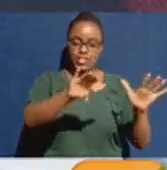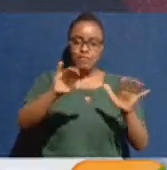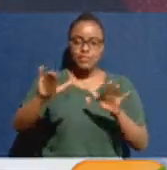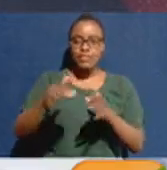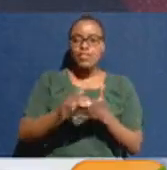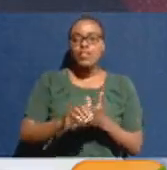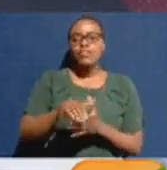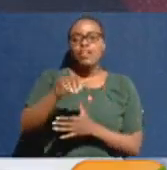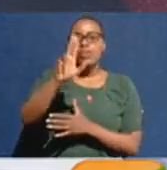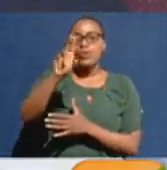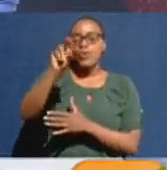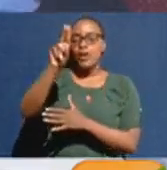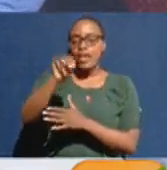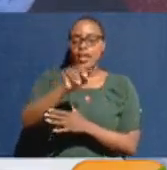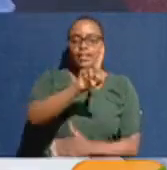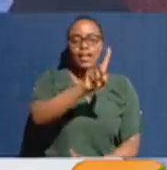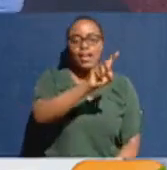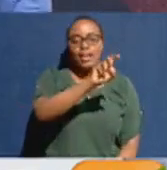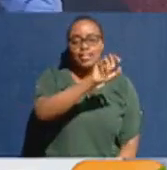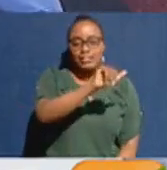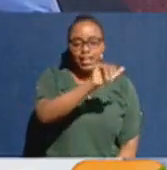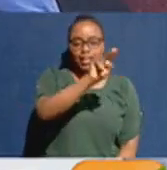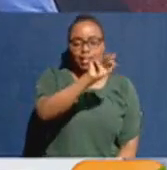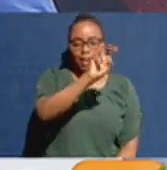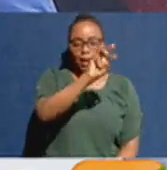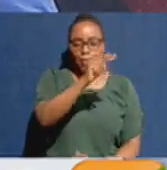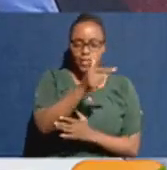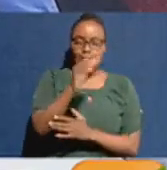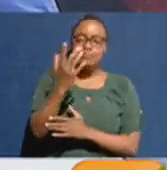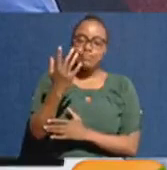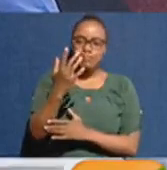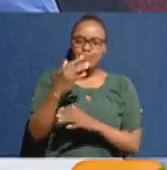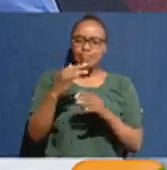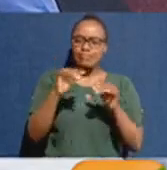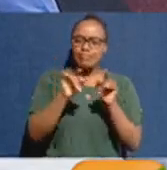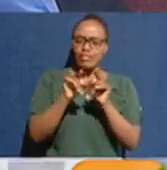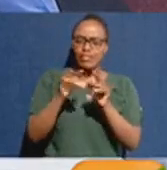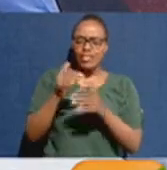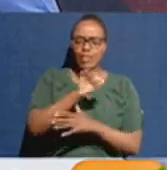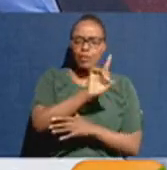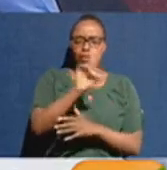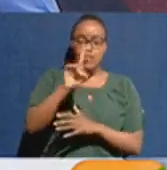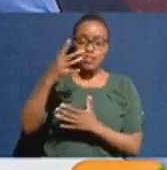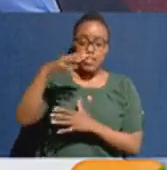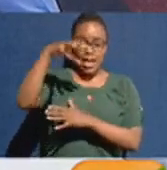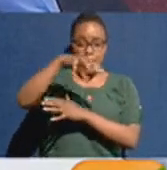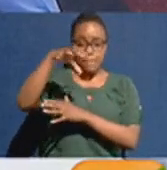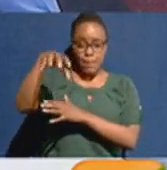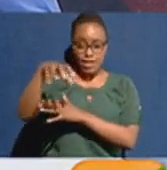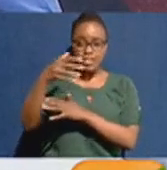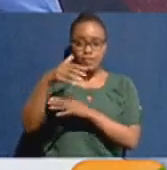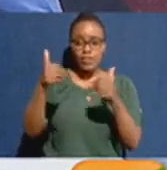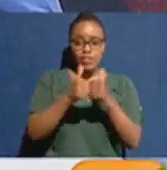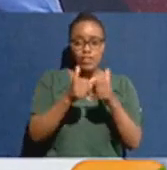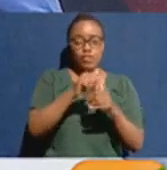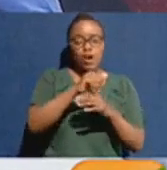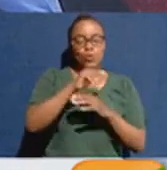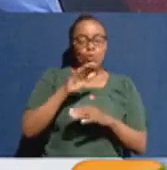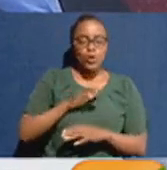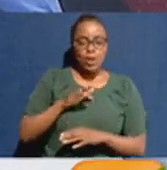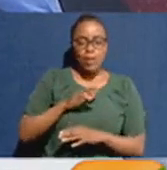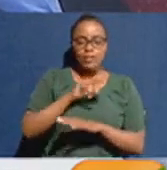UoN Dynamites edged out Strathmore Swords 45-41 in the campus derby of the Women's National